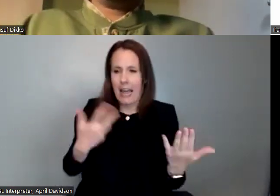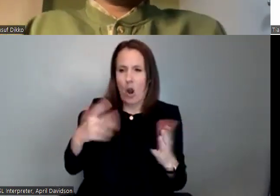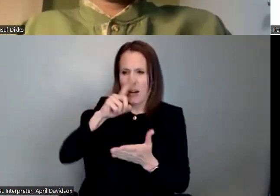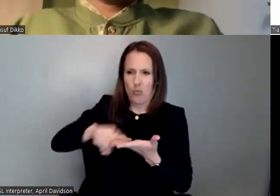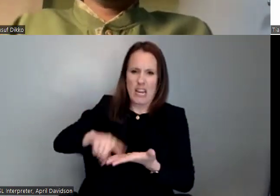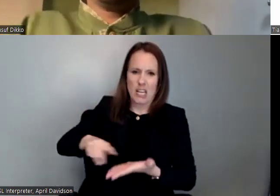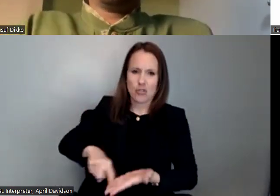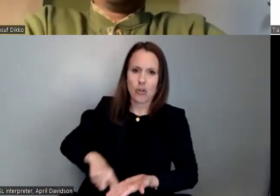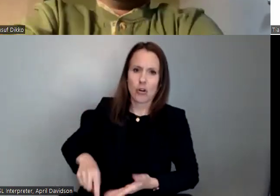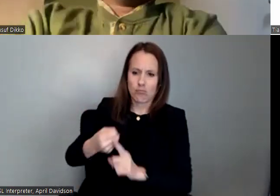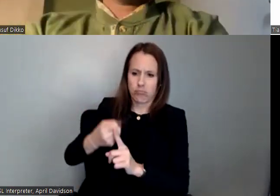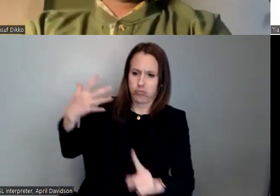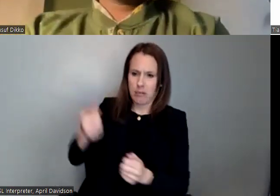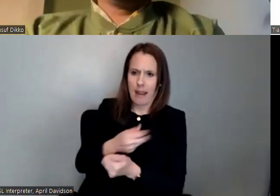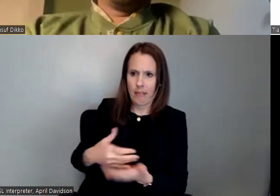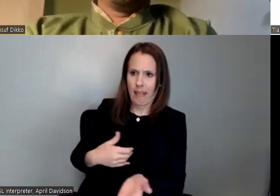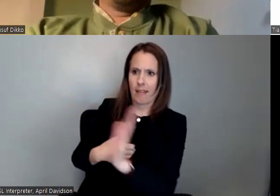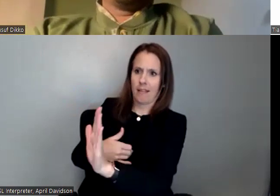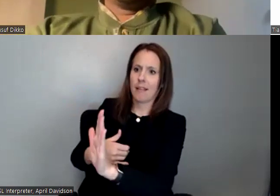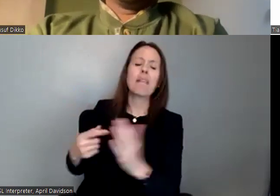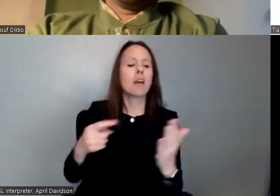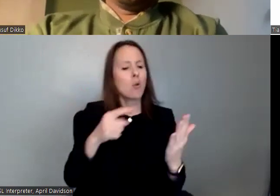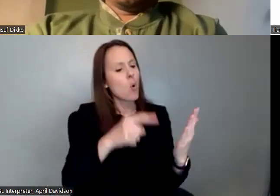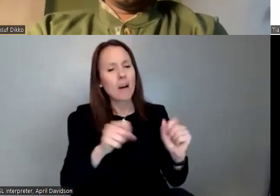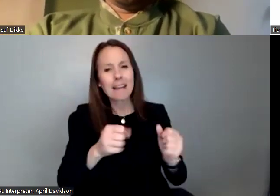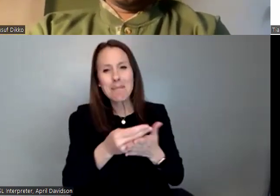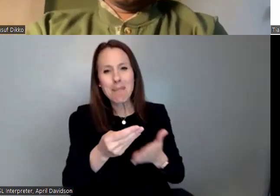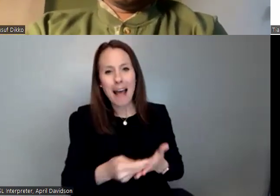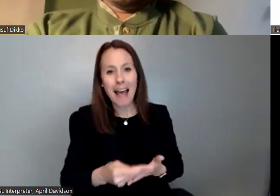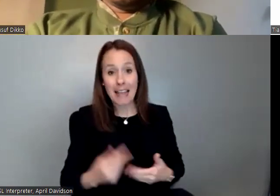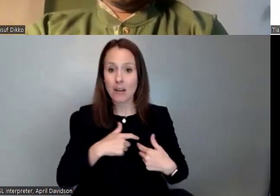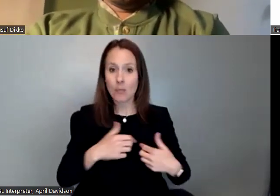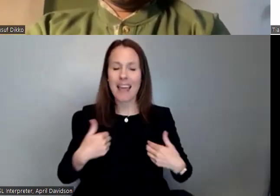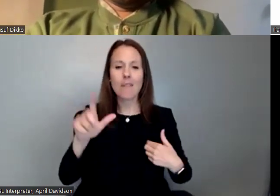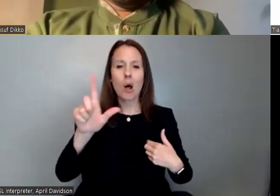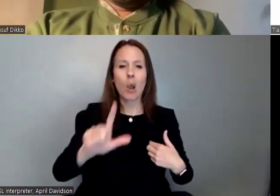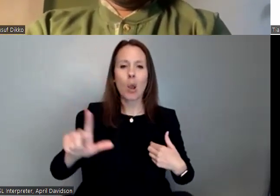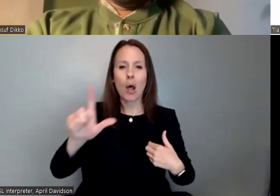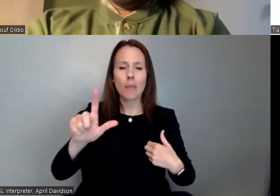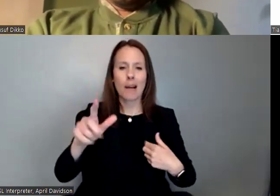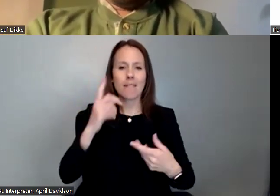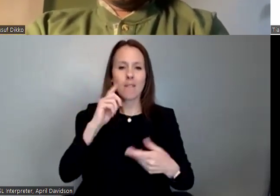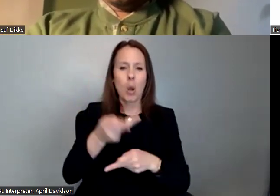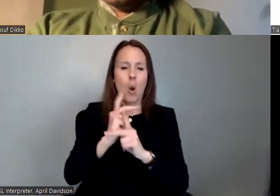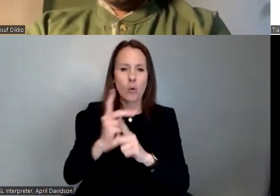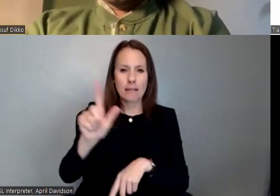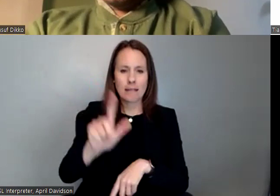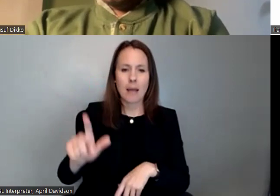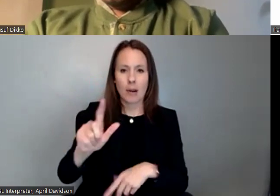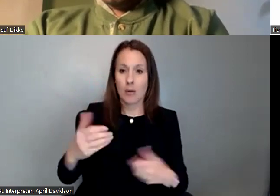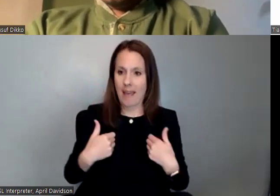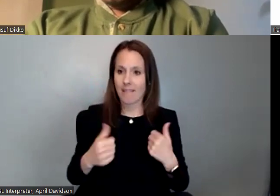then we could purchase that and we put it in our loan library. So we have a assistive technology loan library at our